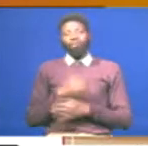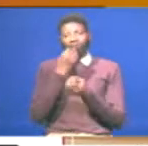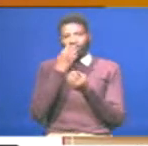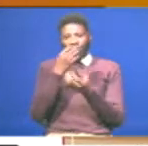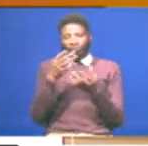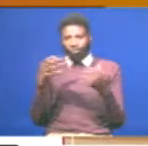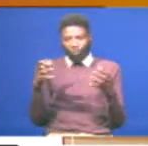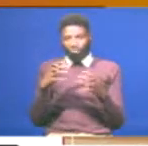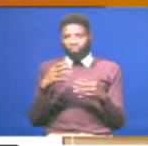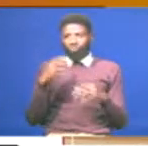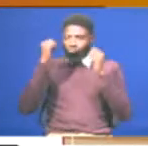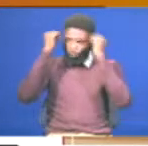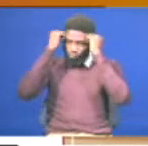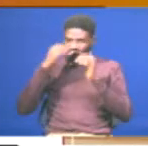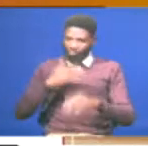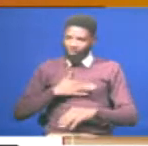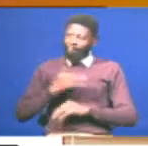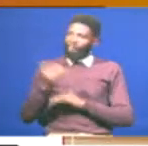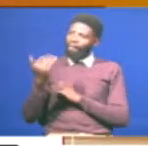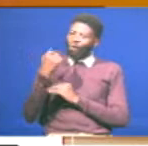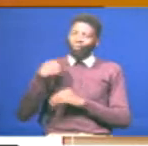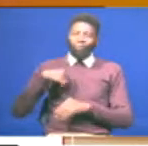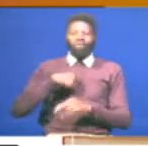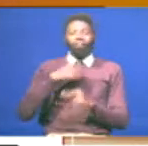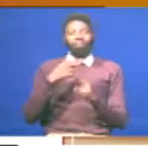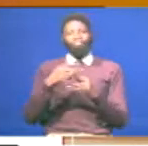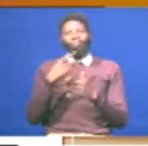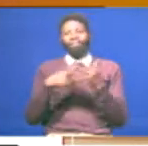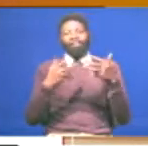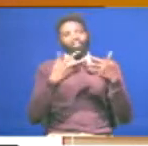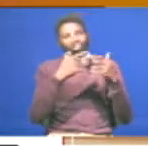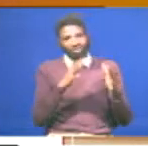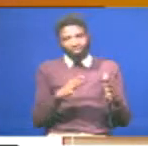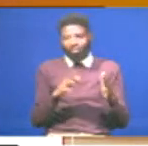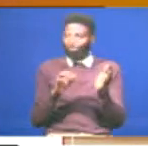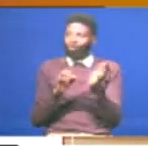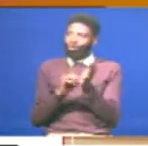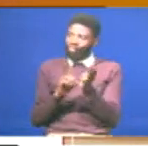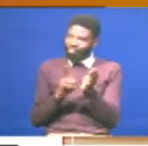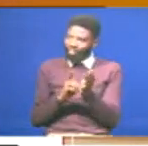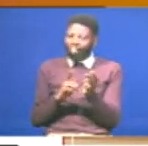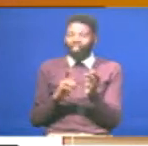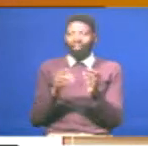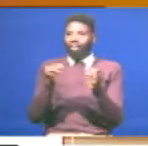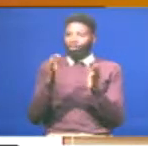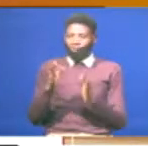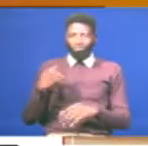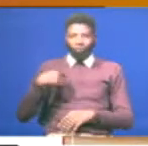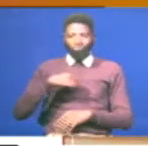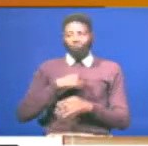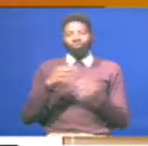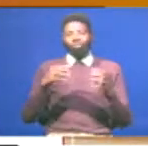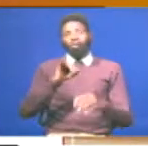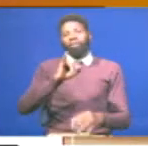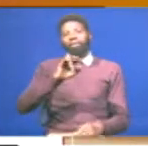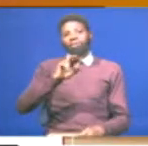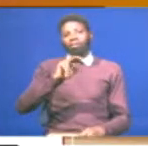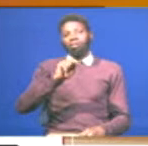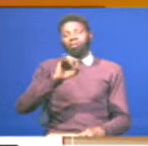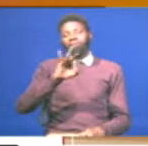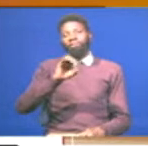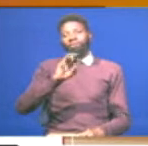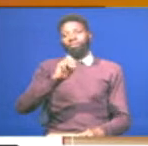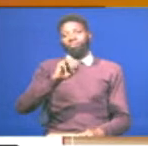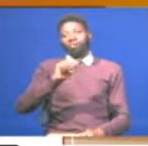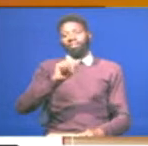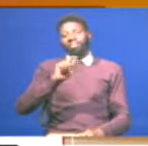students often ask me, what do we call ourselves? They're engineers, doctors, accountants. We're informaticians. So the six of us were